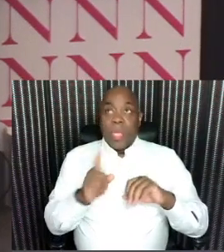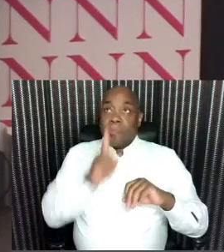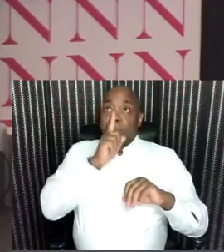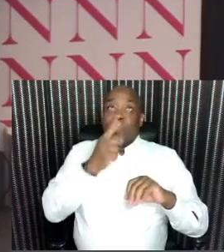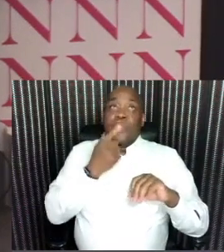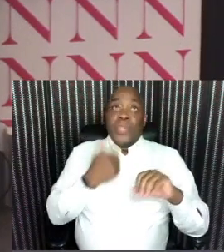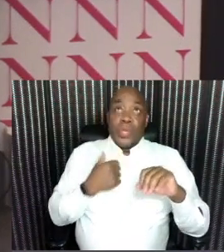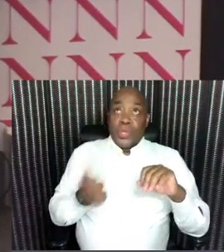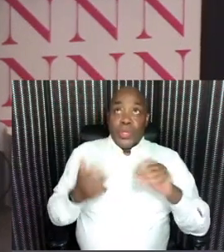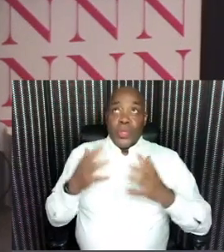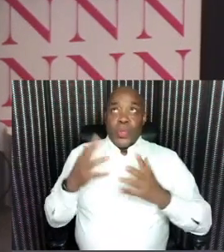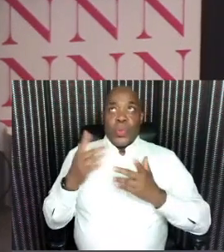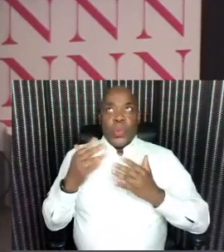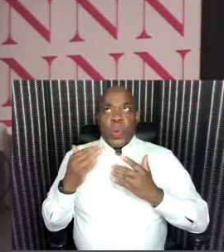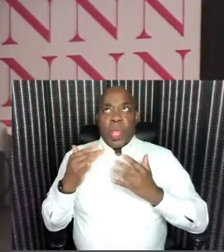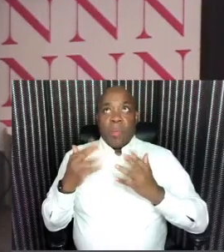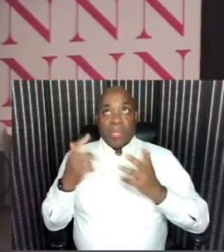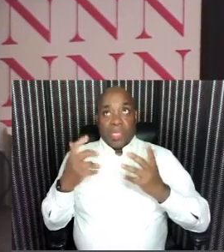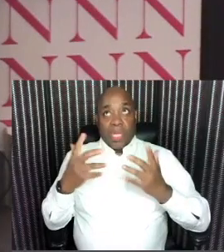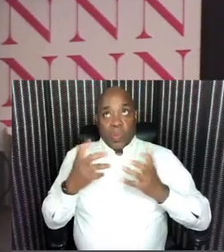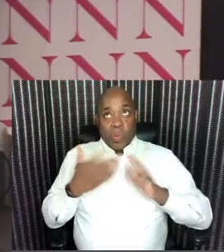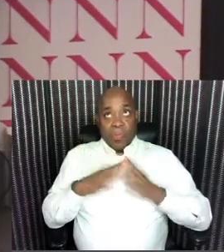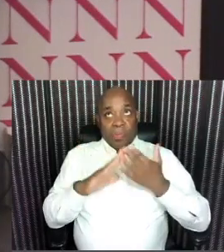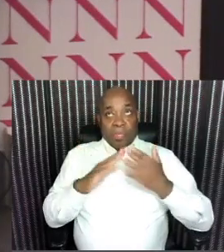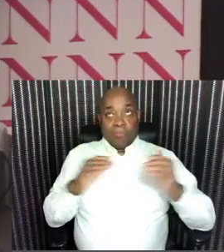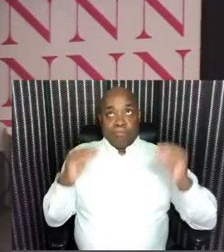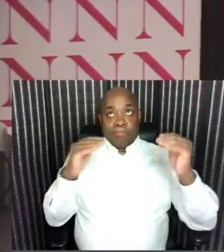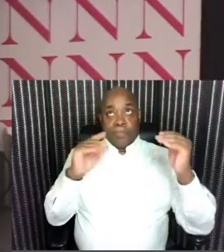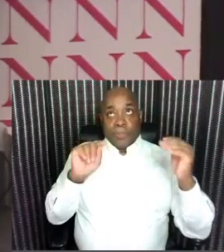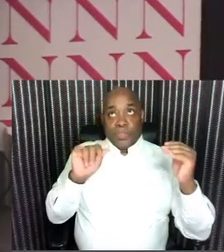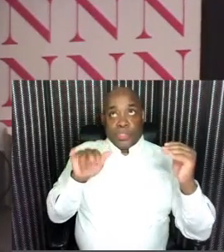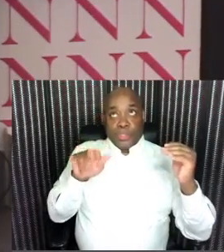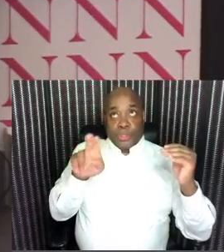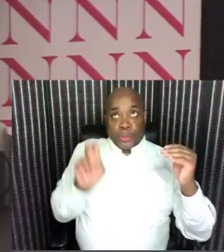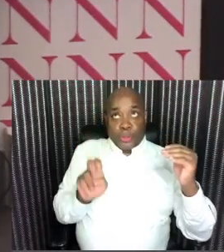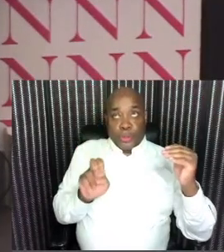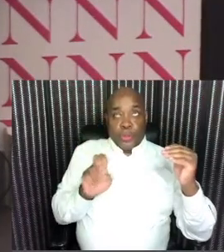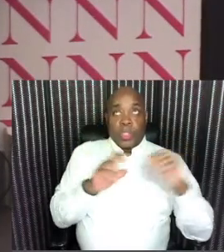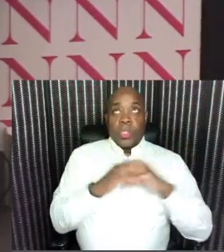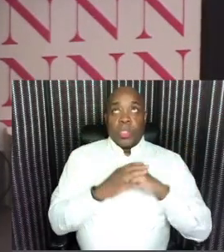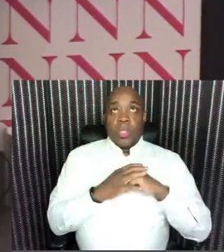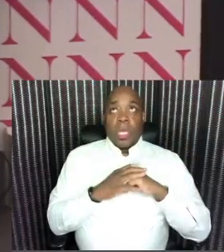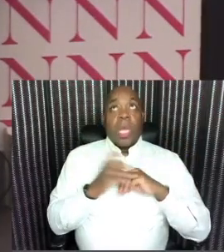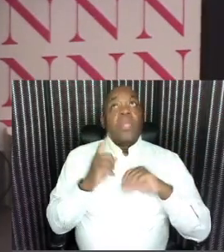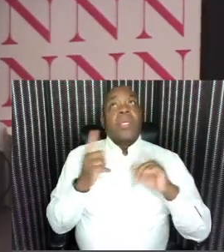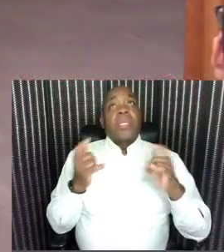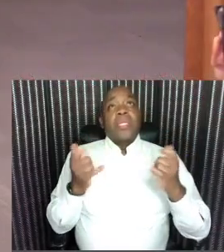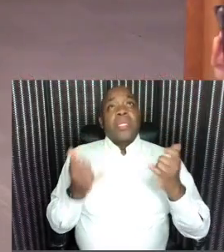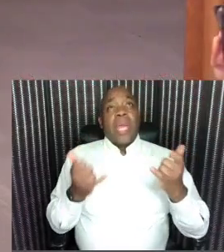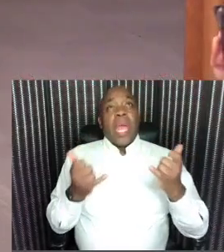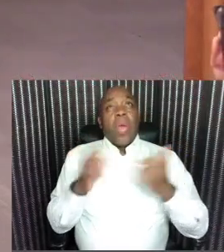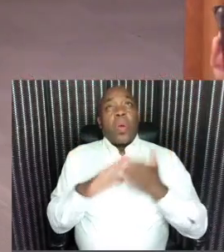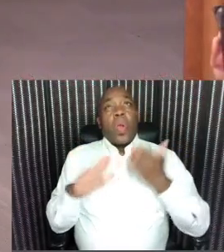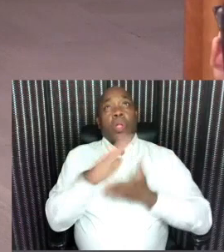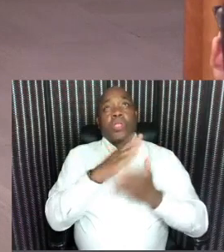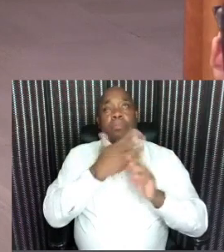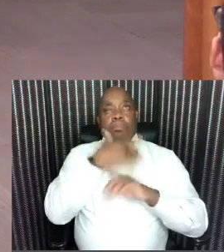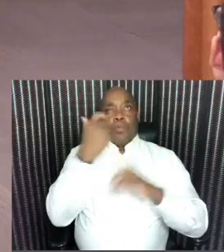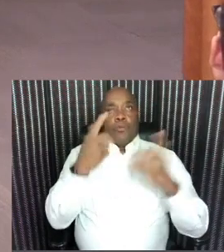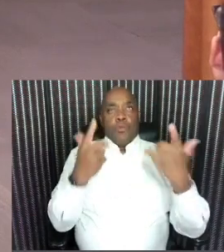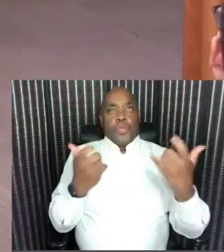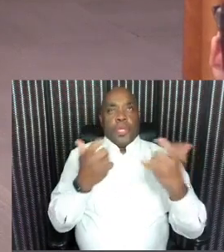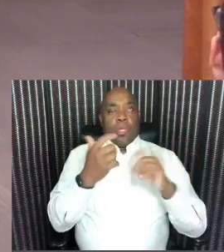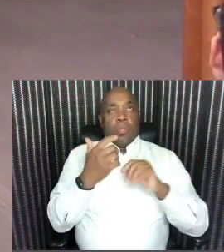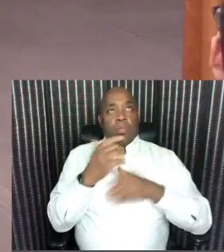so, like, they don't, I think probably institutions are better at it now, in part because there's